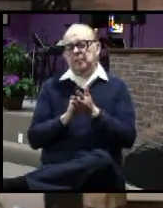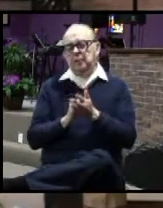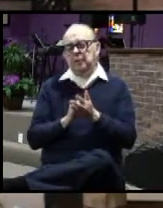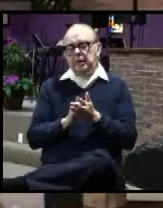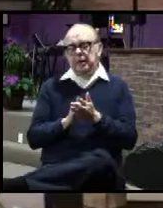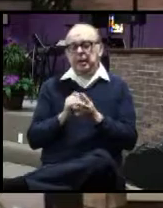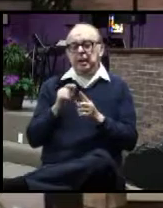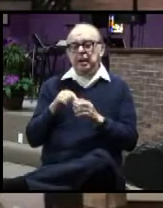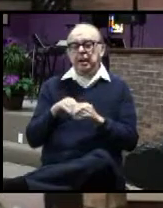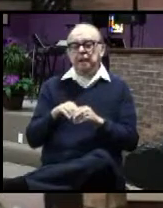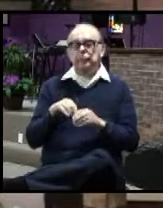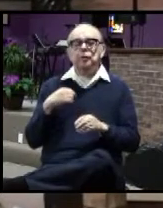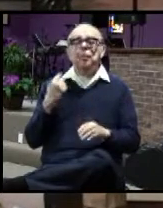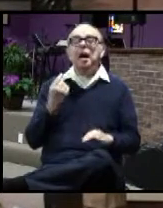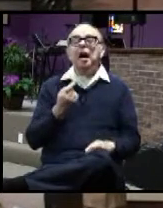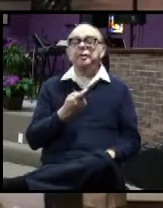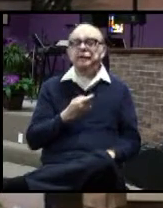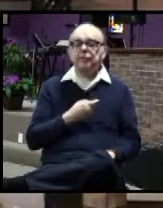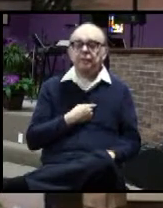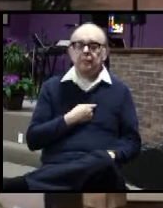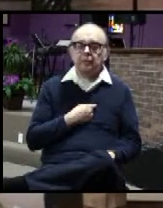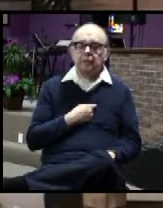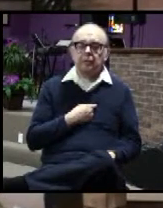are. Into the